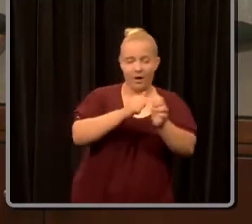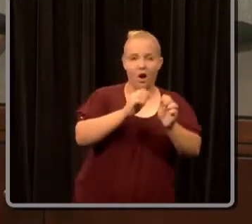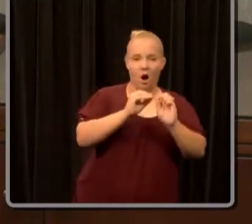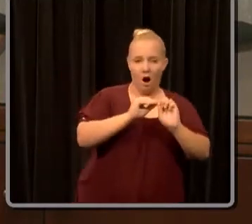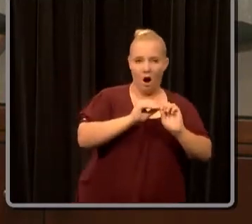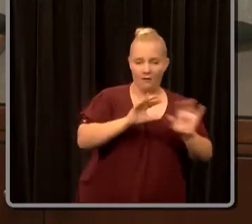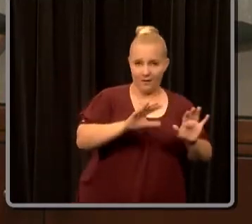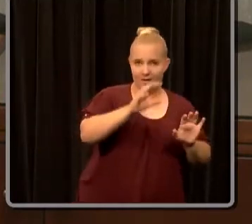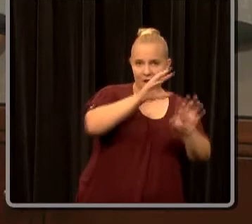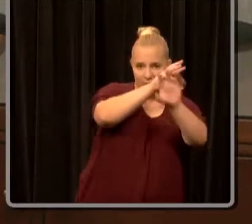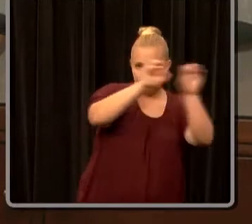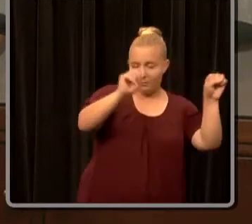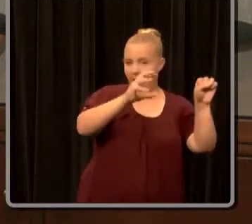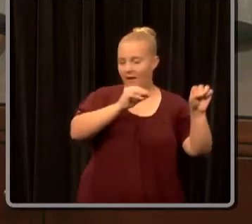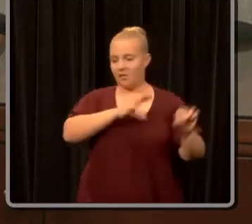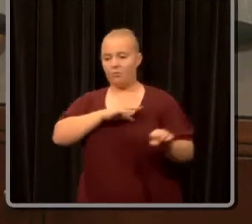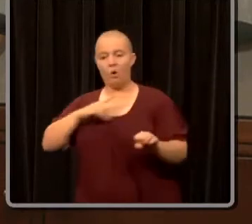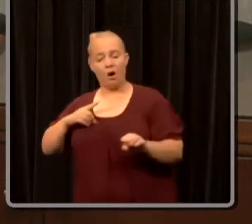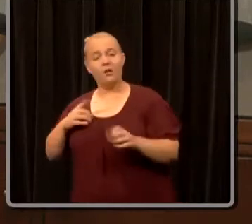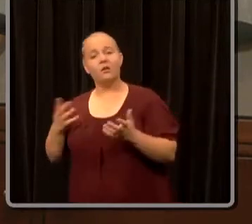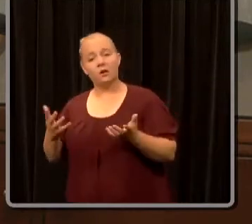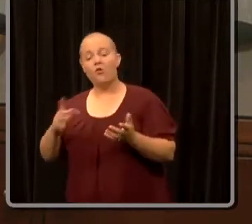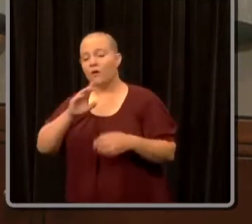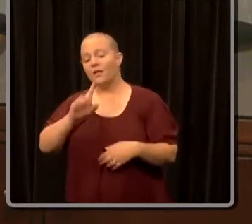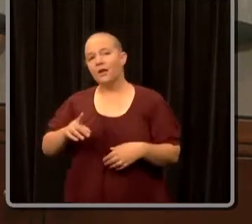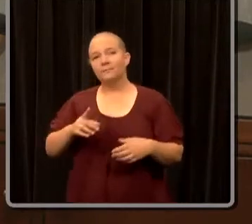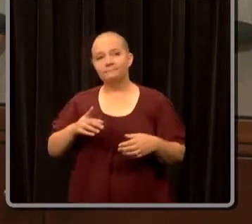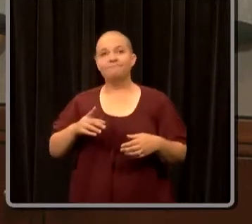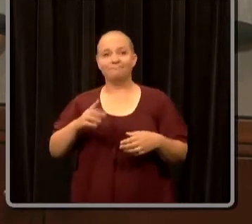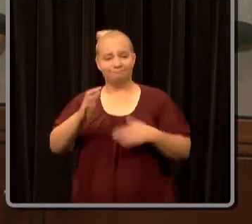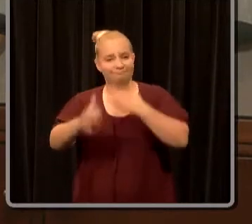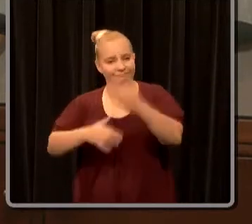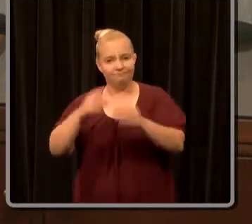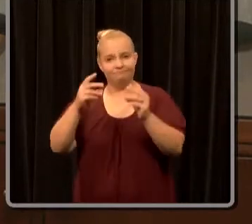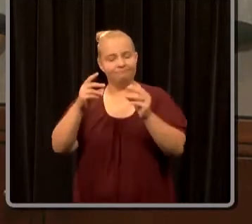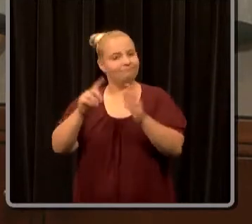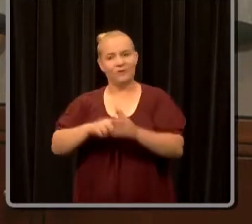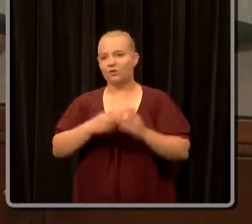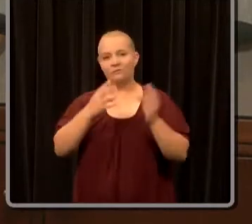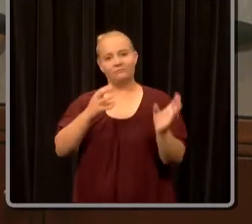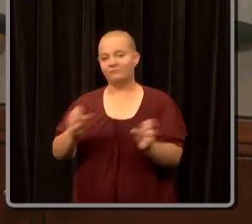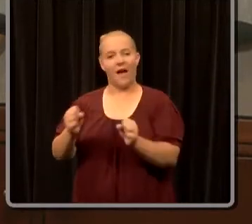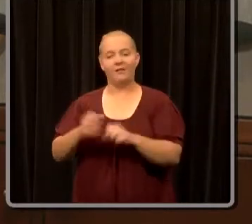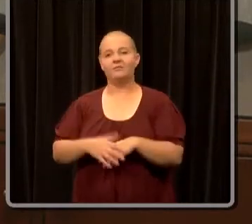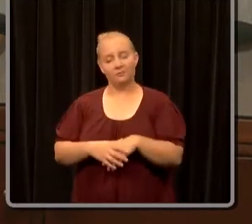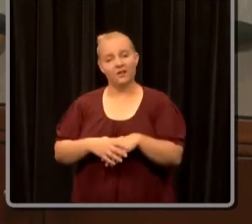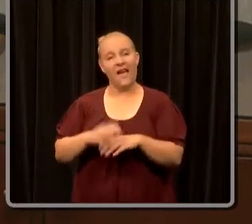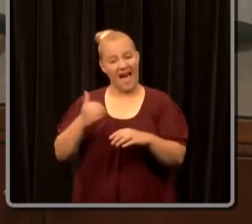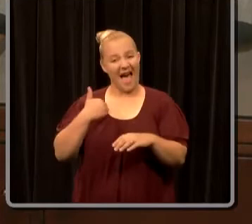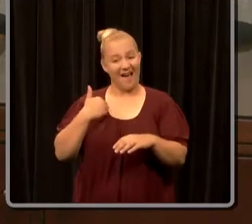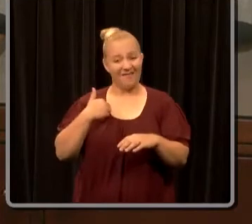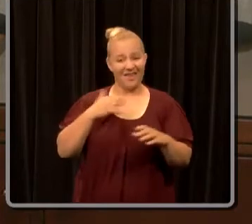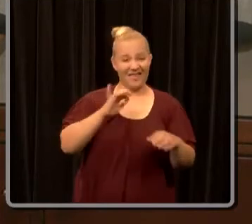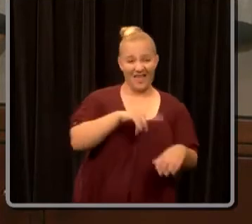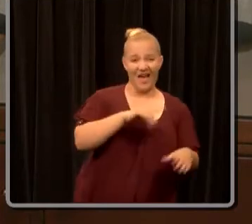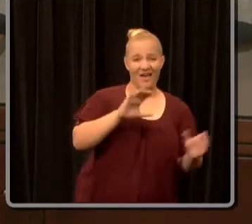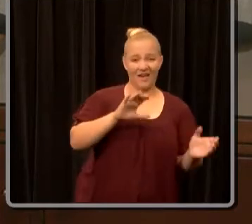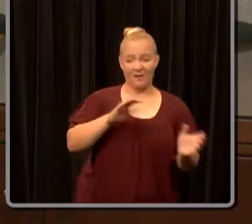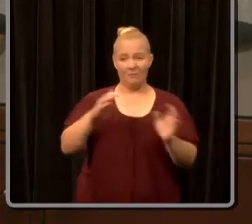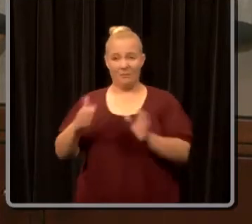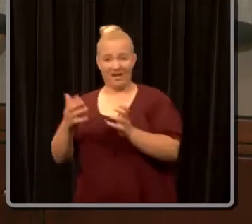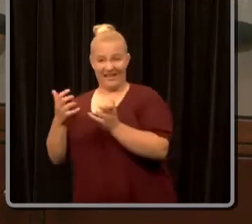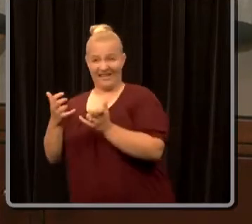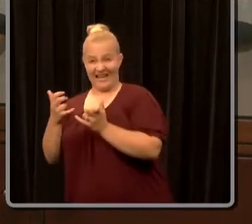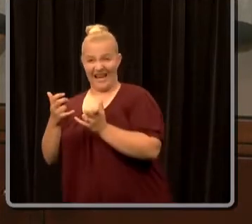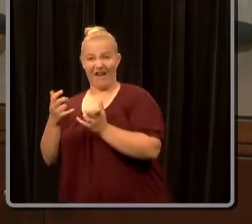superintendent and the board, all those things. So it really just gets that process rolling that much quicker by having this versus our former